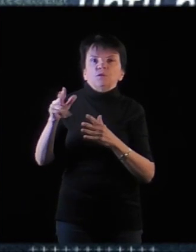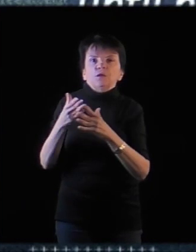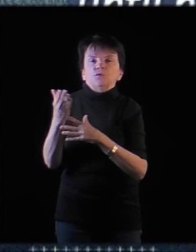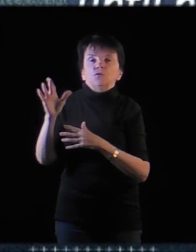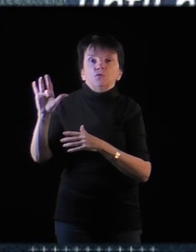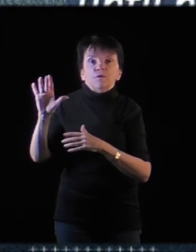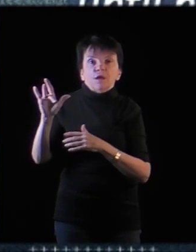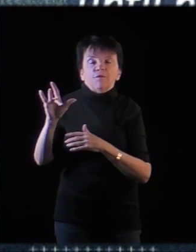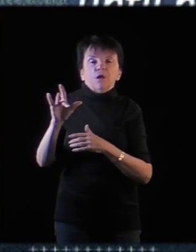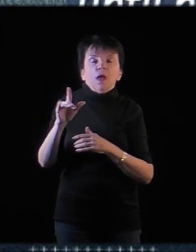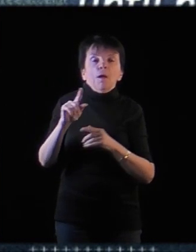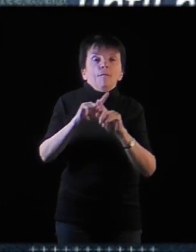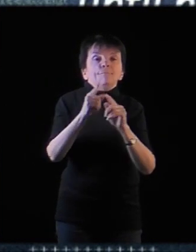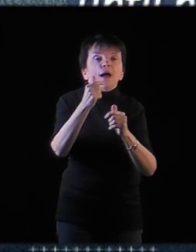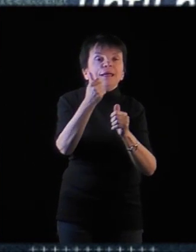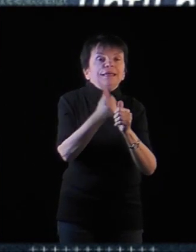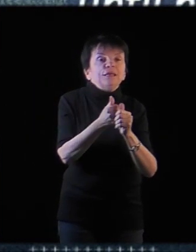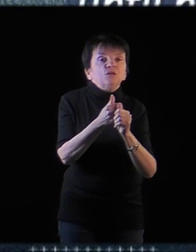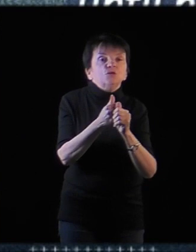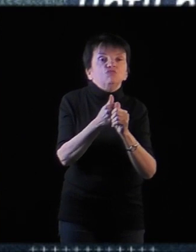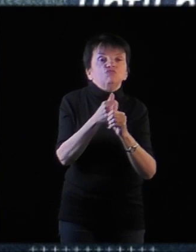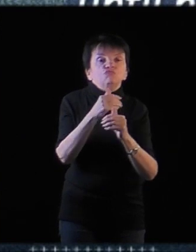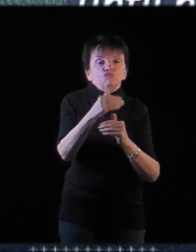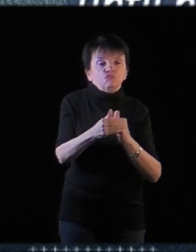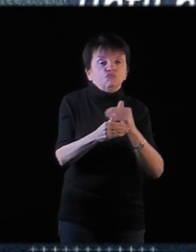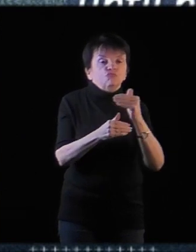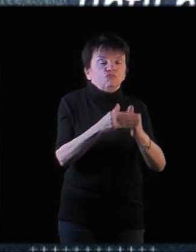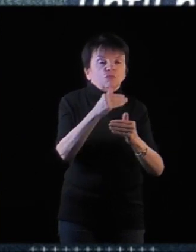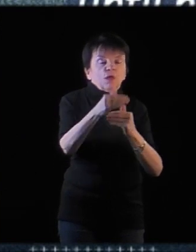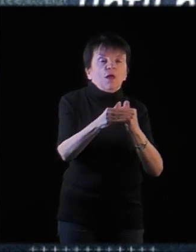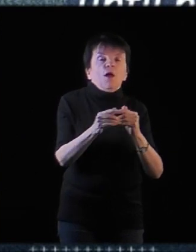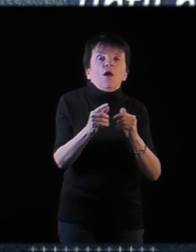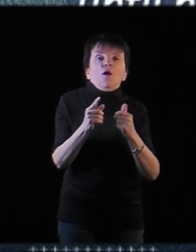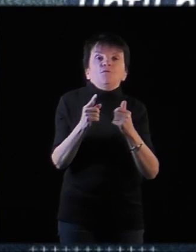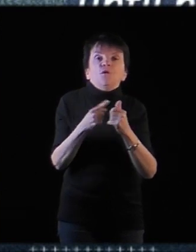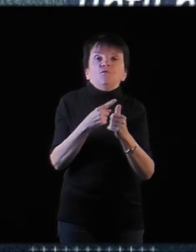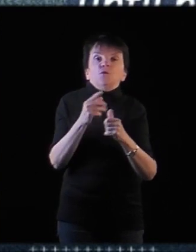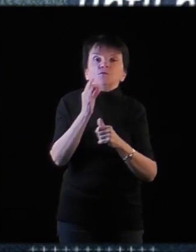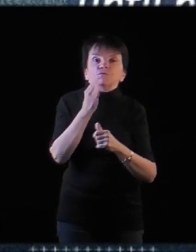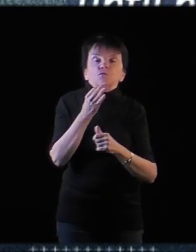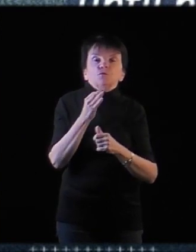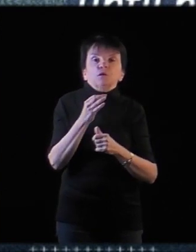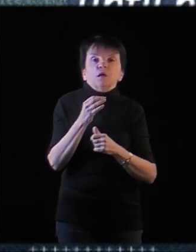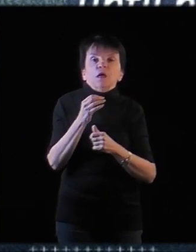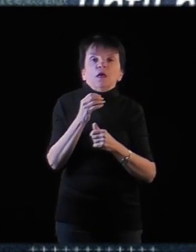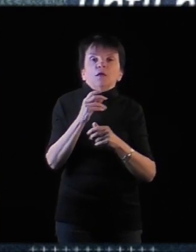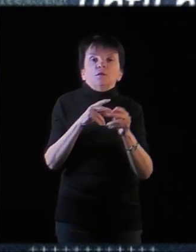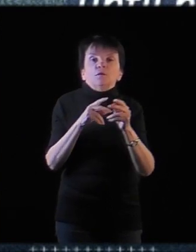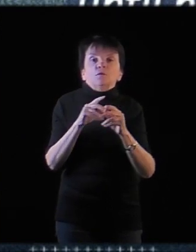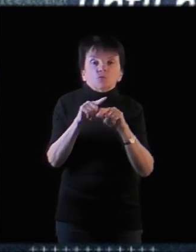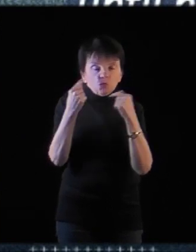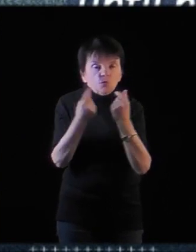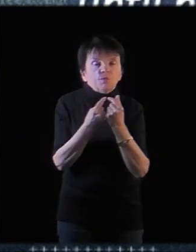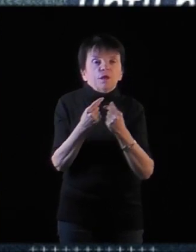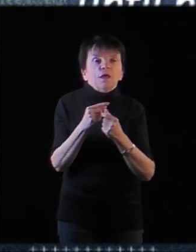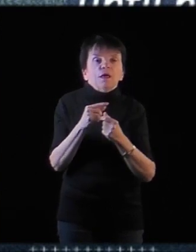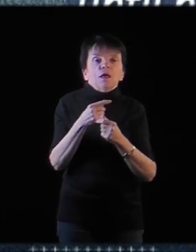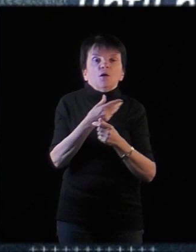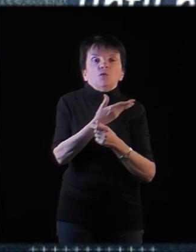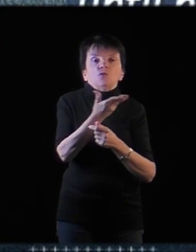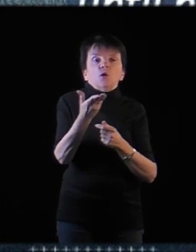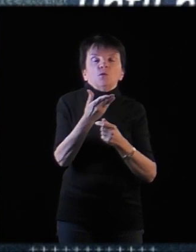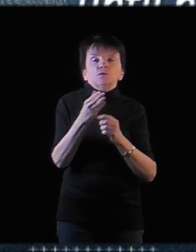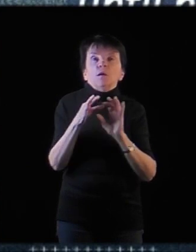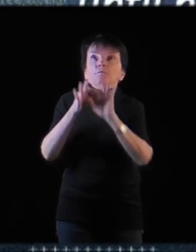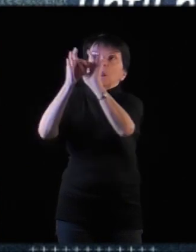in turn, Christ, the first fruits, then when he comes, those who belong to him. Then the end will